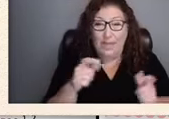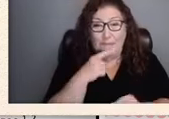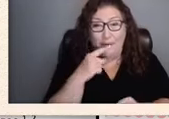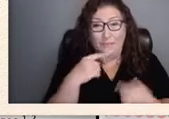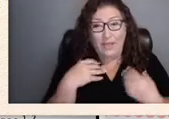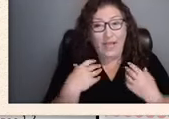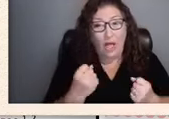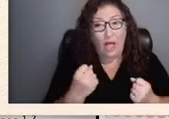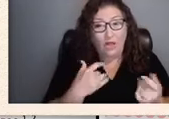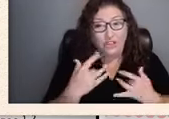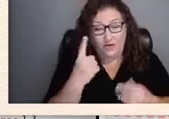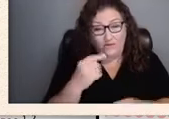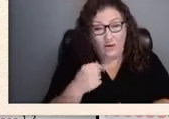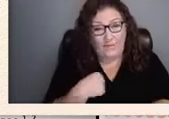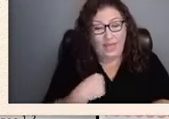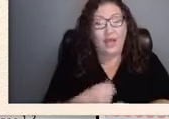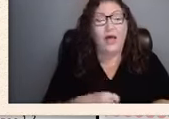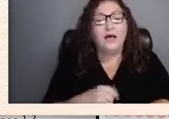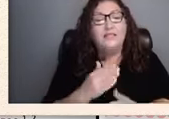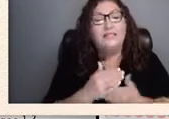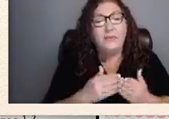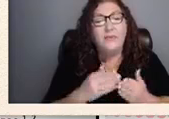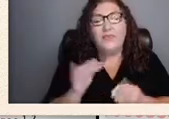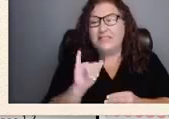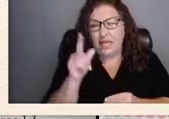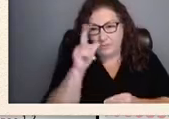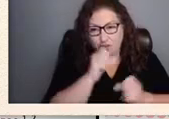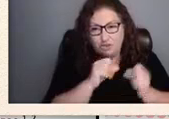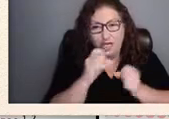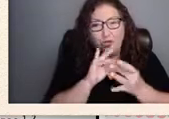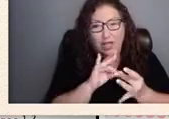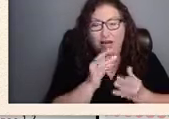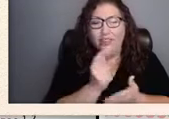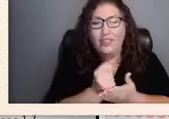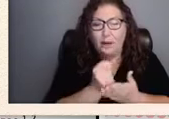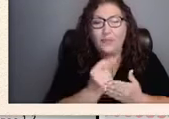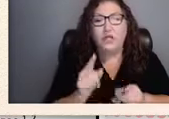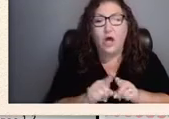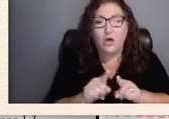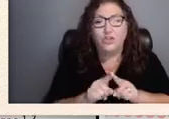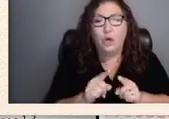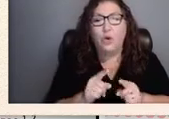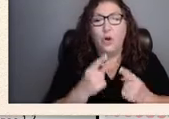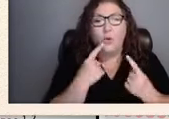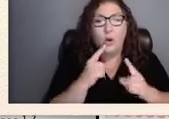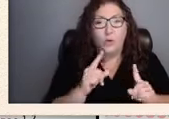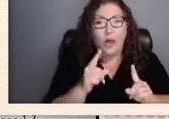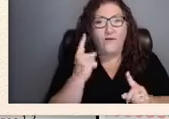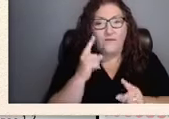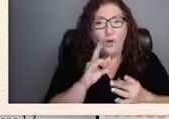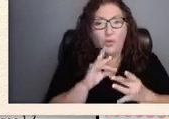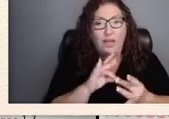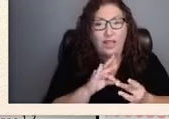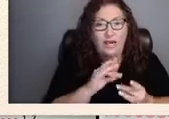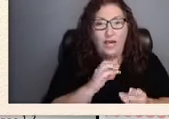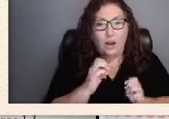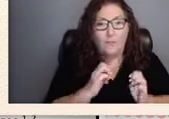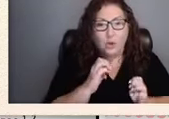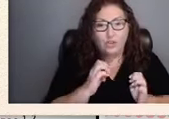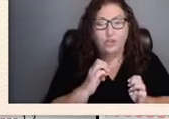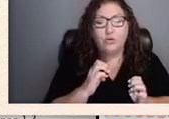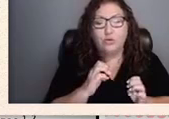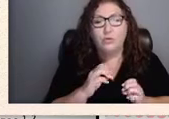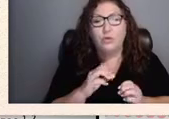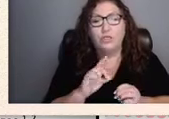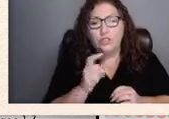Some of these same strategies and related therapies also work well for related emotional disorder conditions. So they're not just specific to